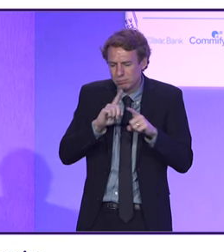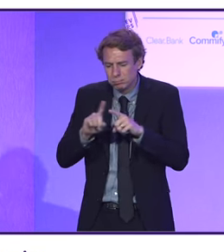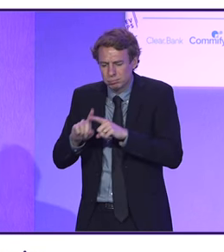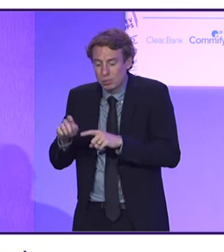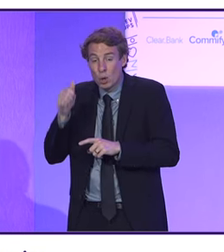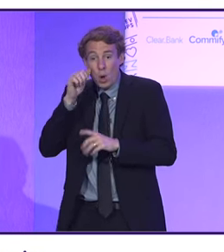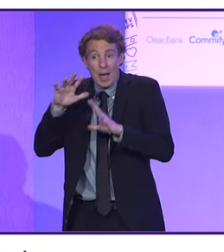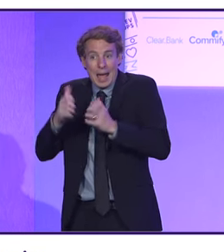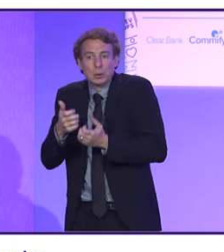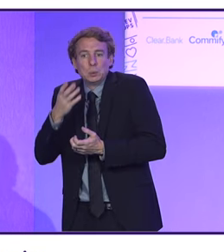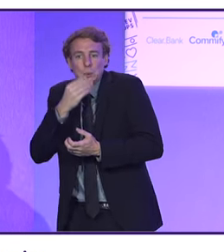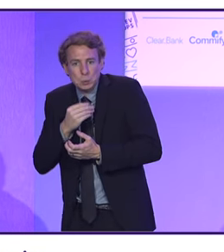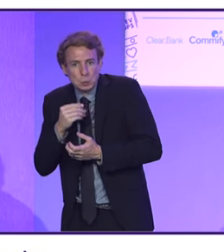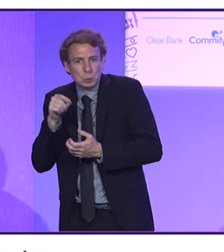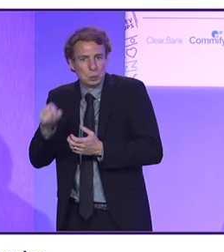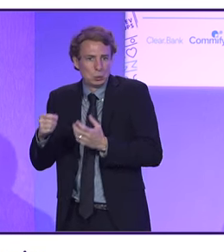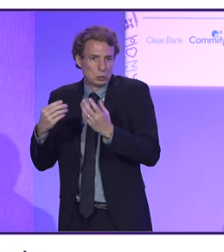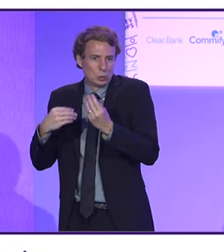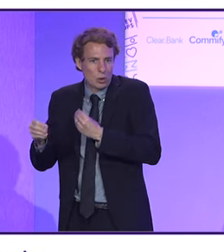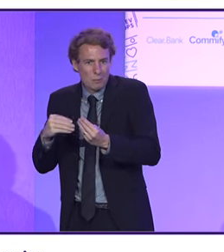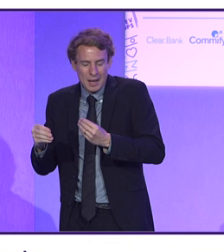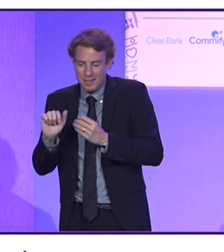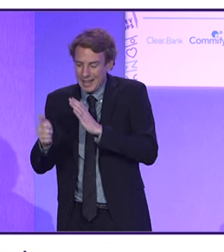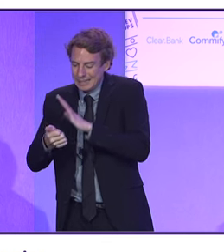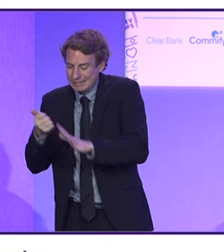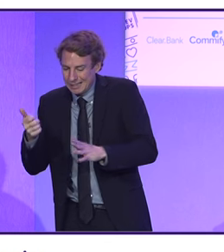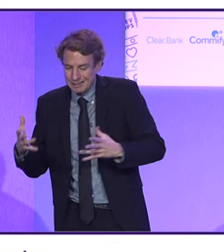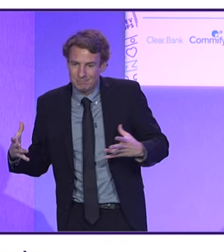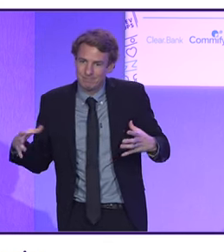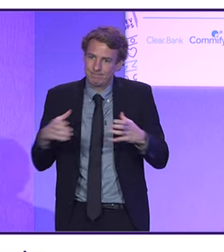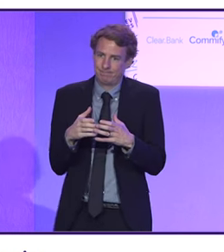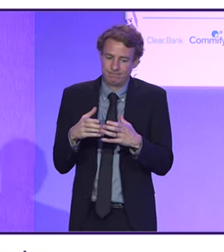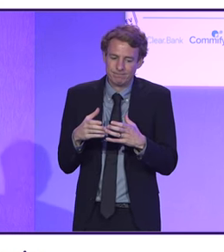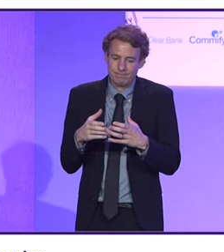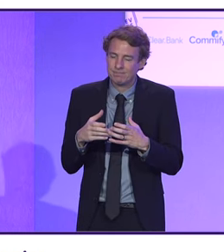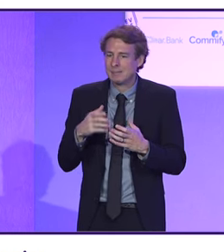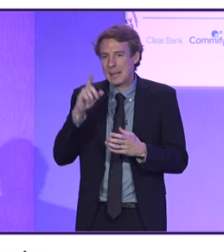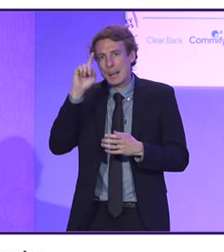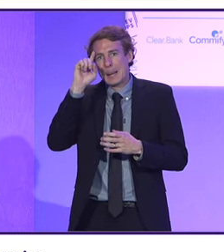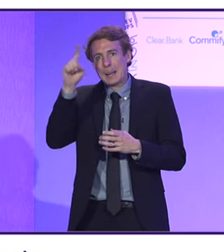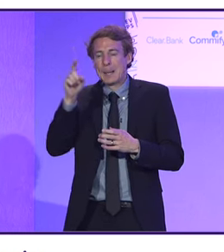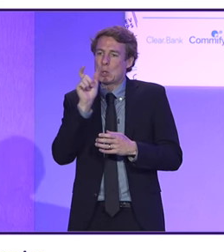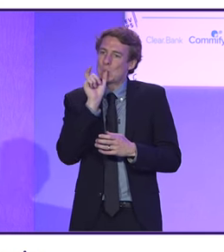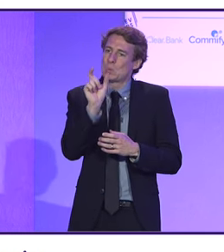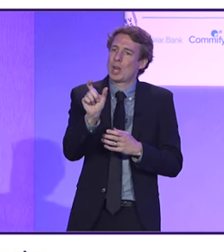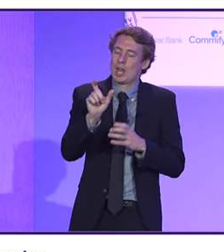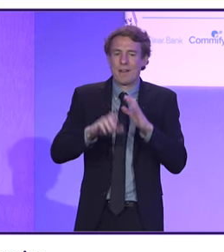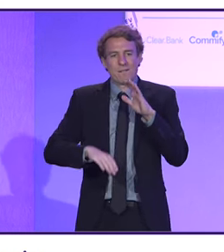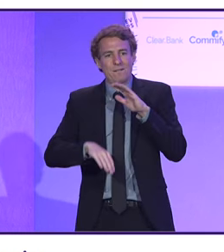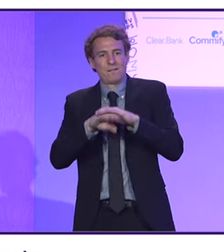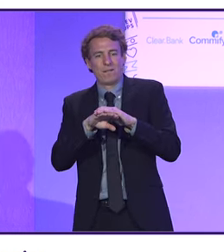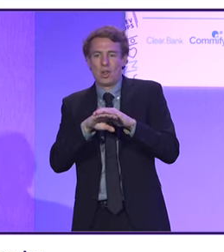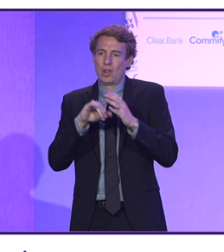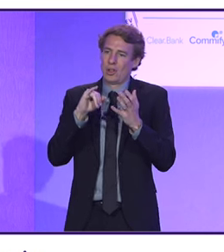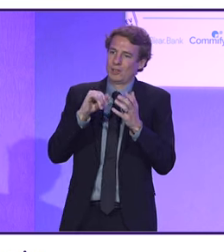software. Putting them together and coming up with the term full stack. whether that be full stack engineers, whether that be full